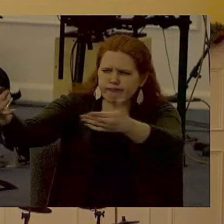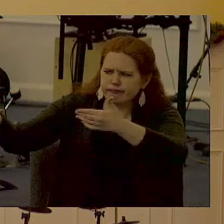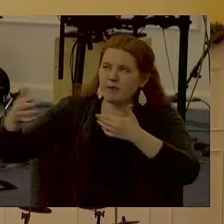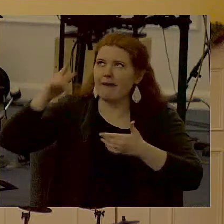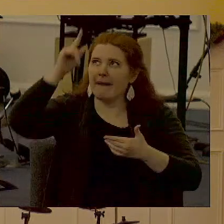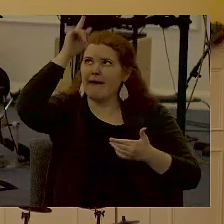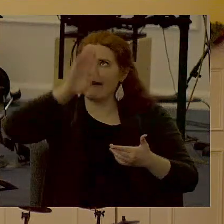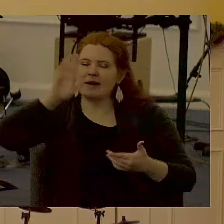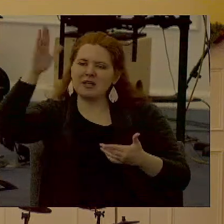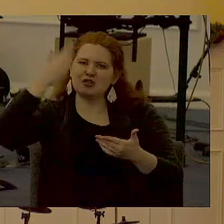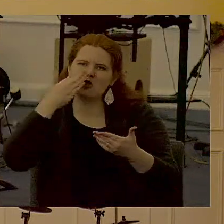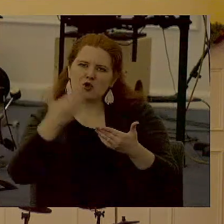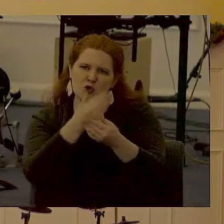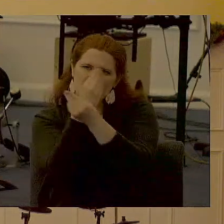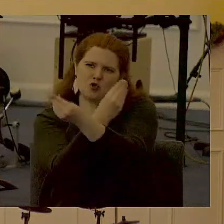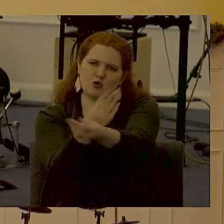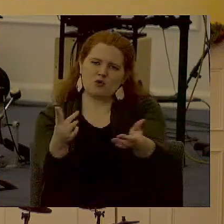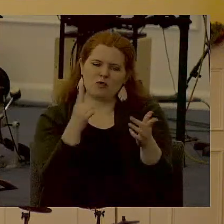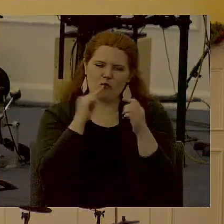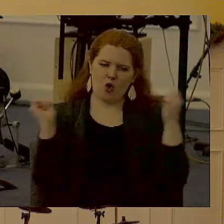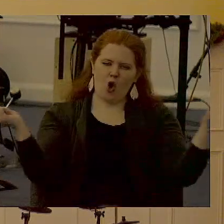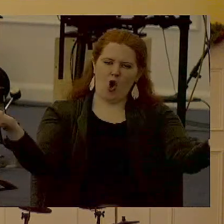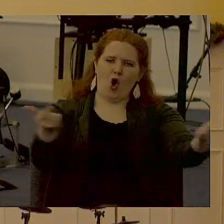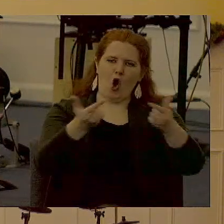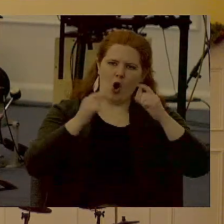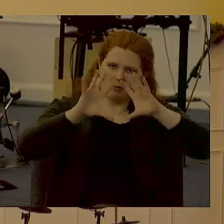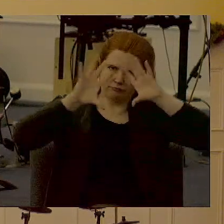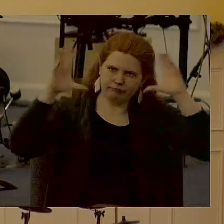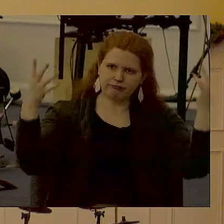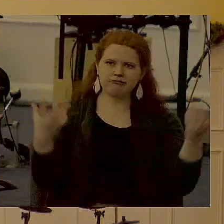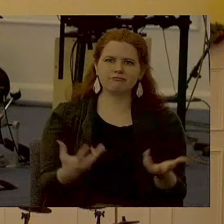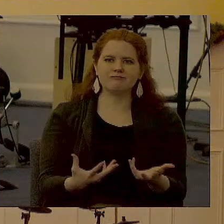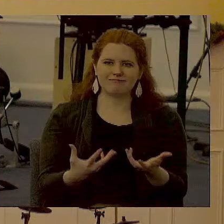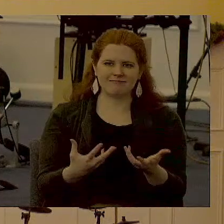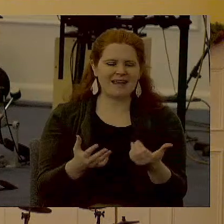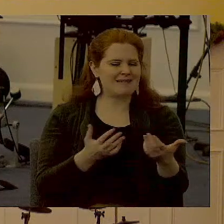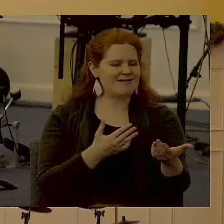good news is good news for all of them.